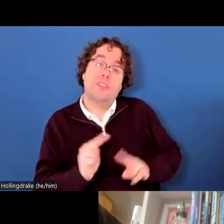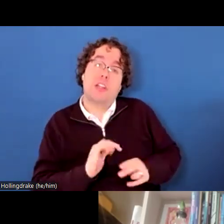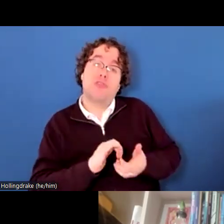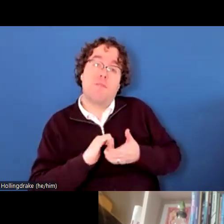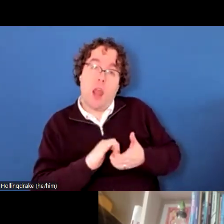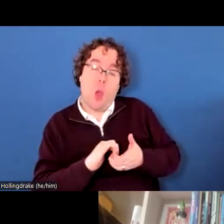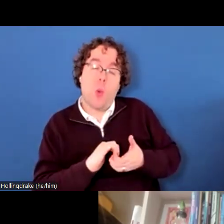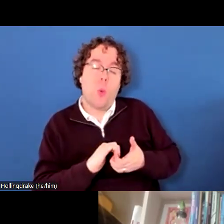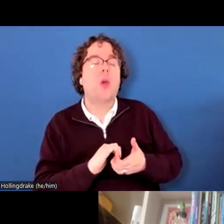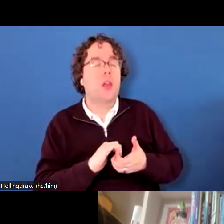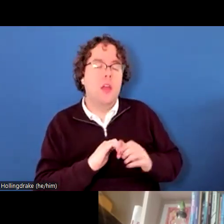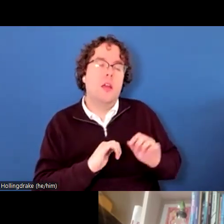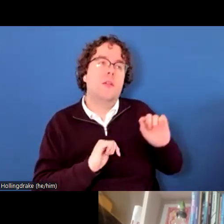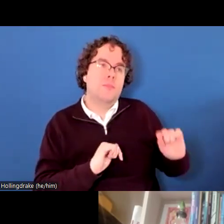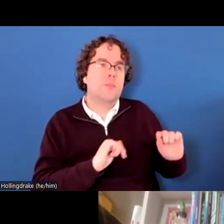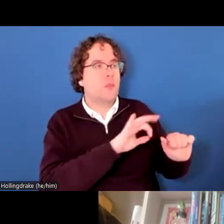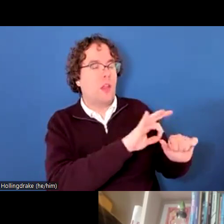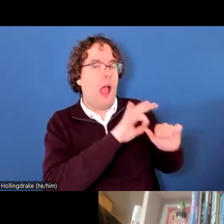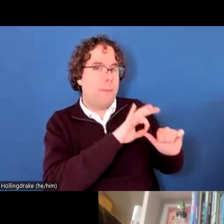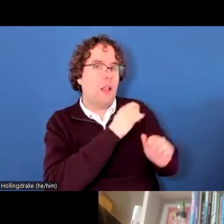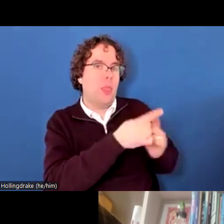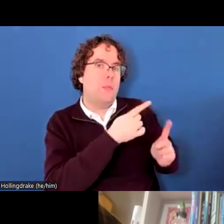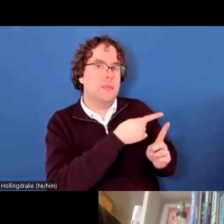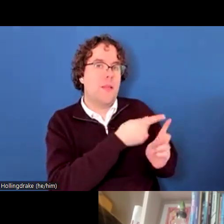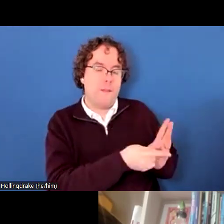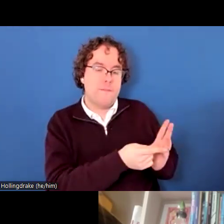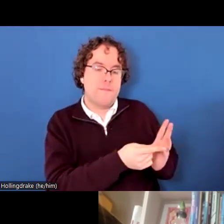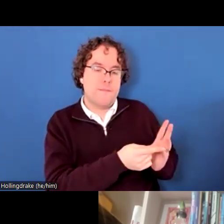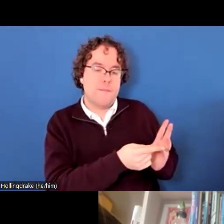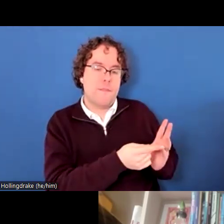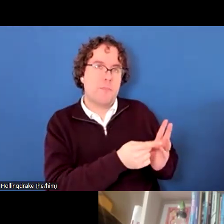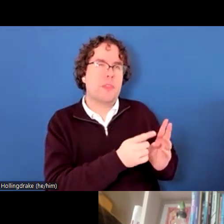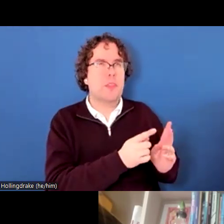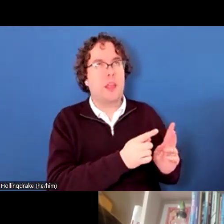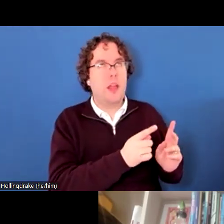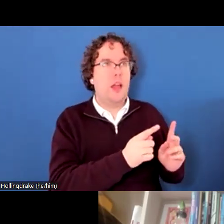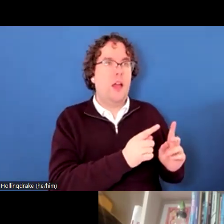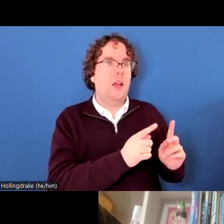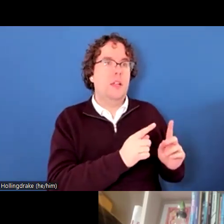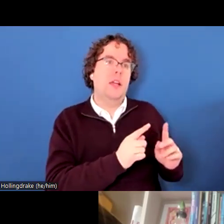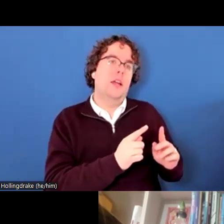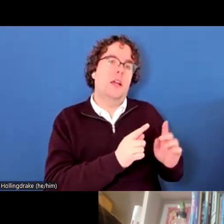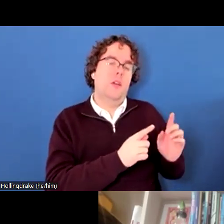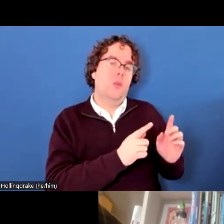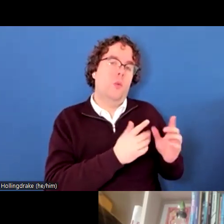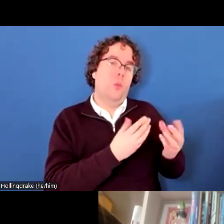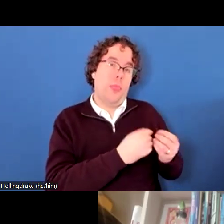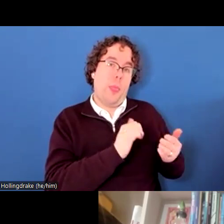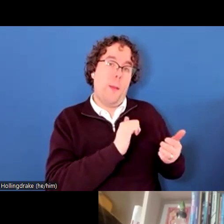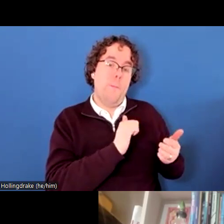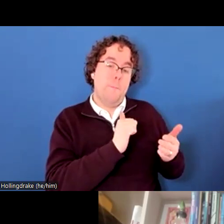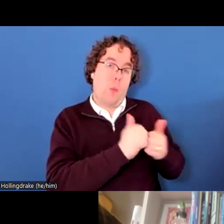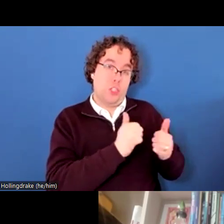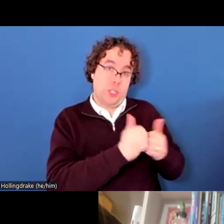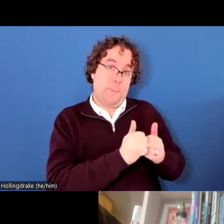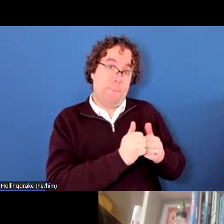those applicants are, the application process is delivered in partnership with some partners